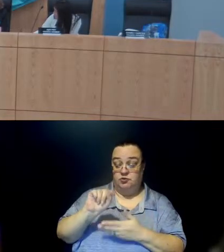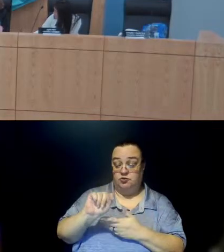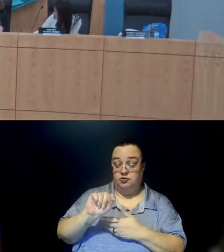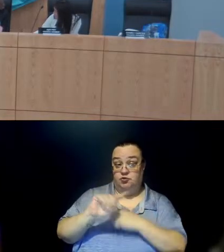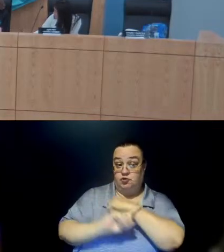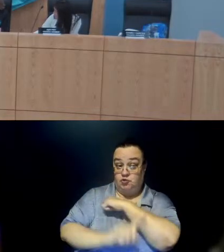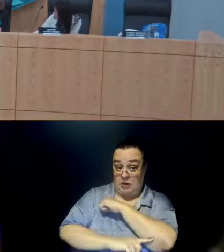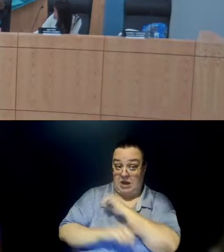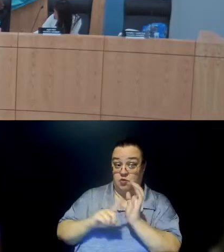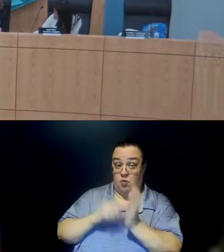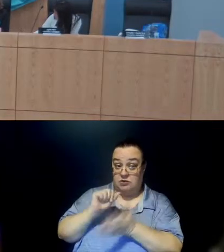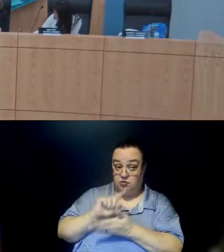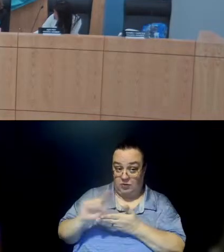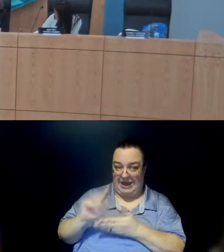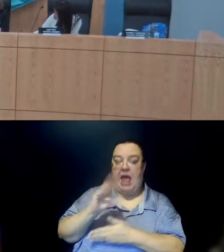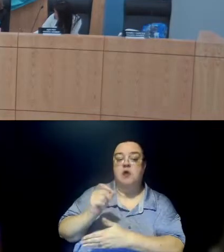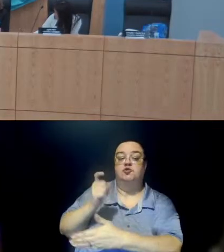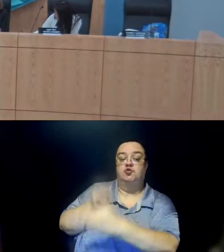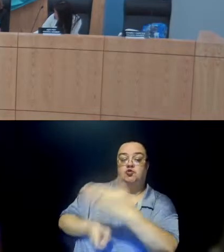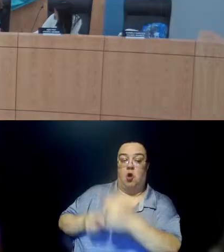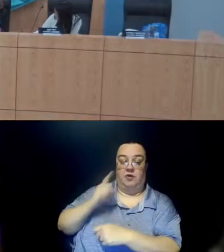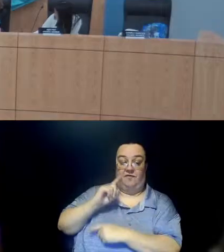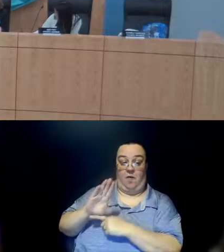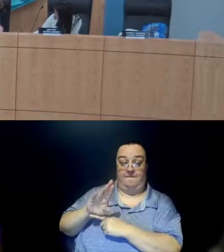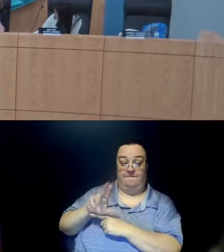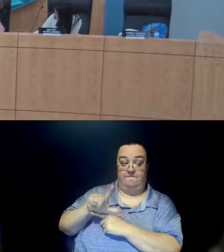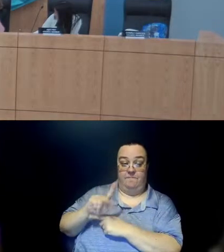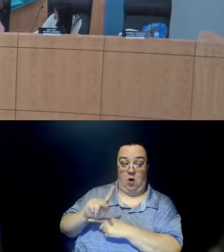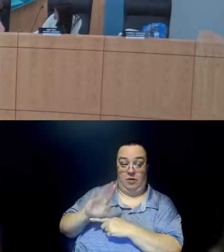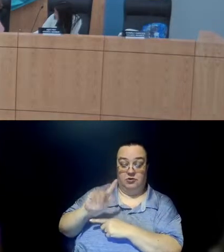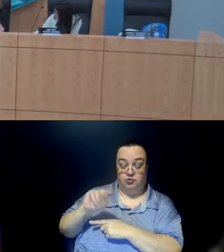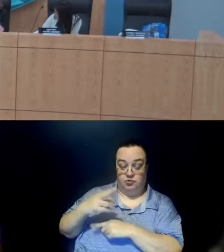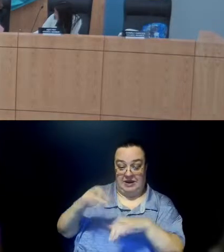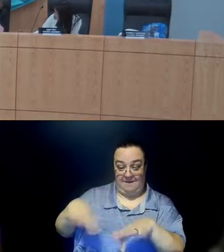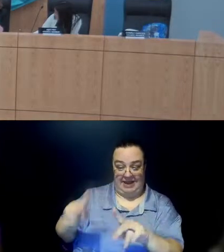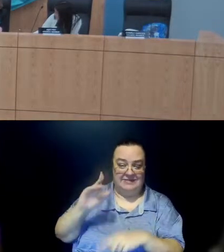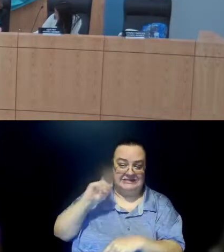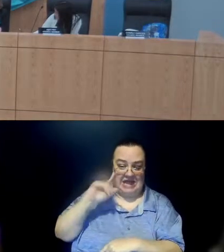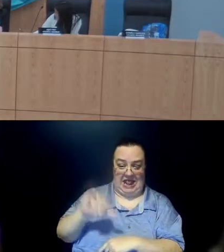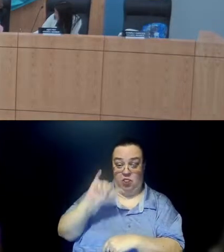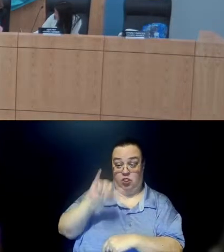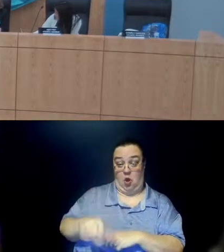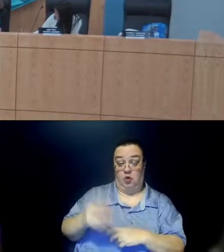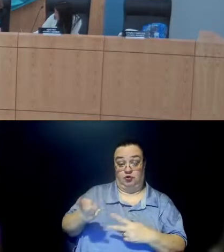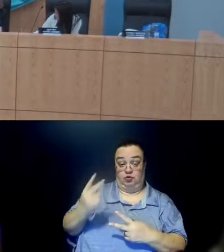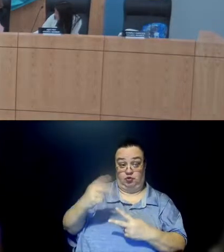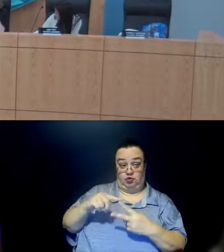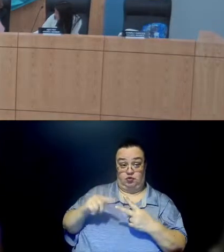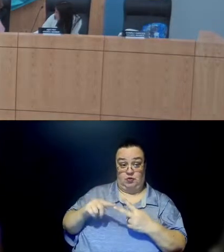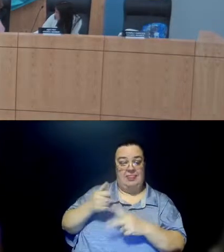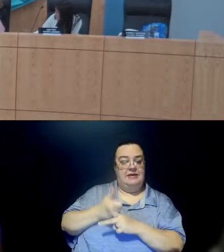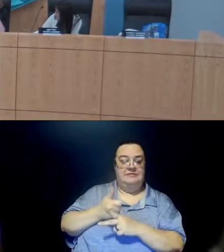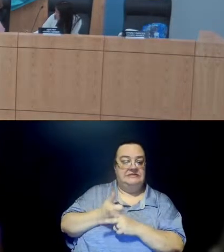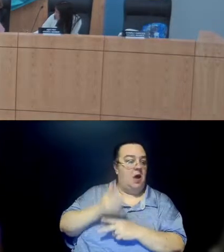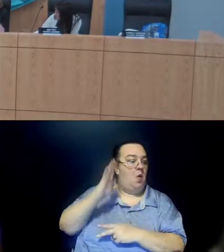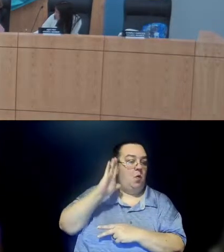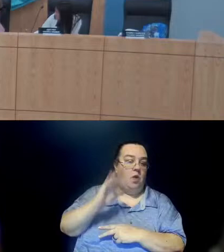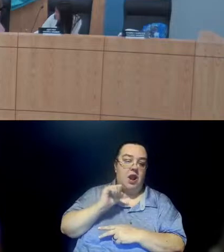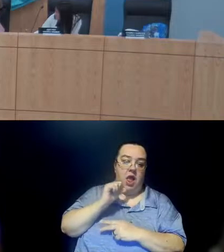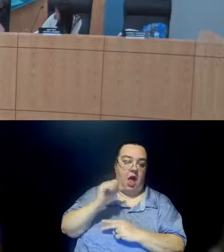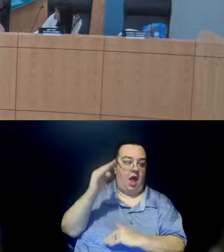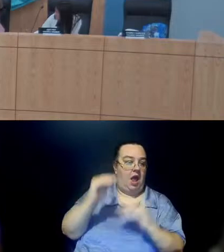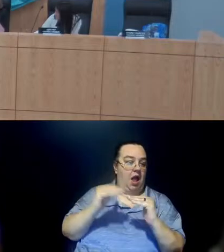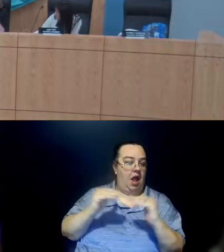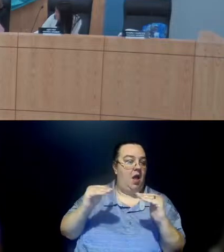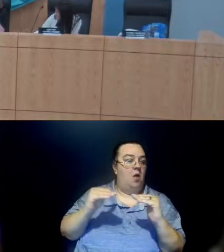for bulk trash pick, it sounds like those two solutions themselves would not equal the amount of